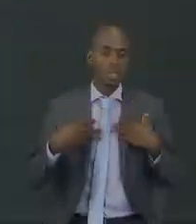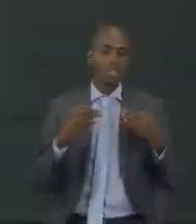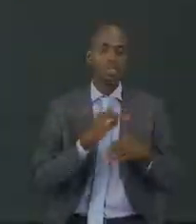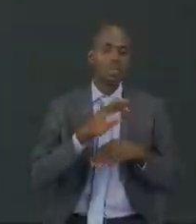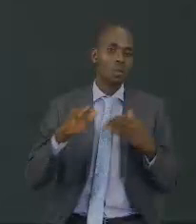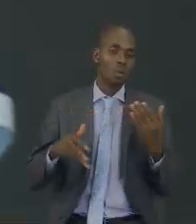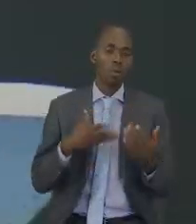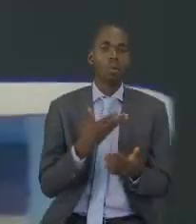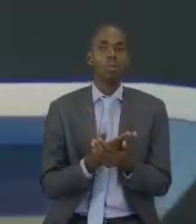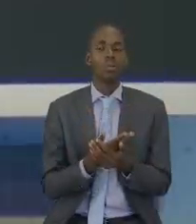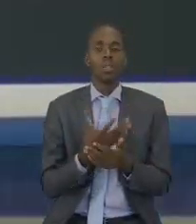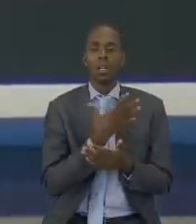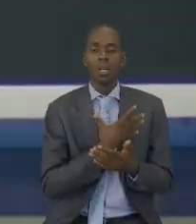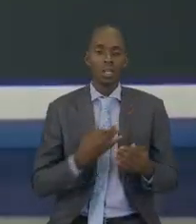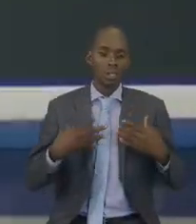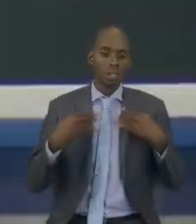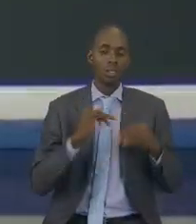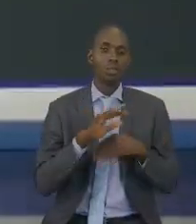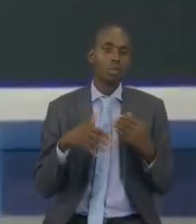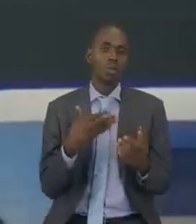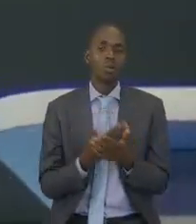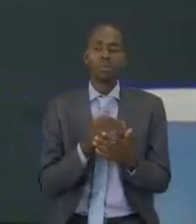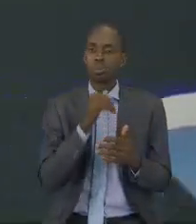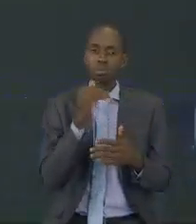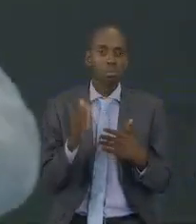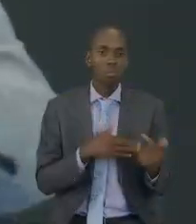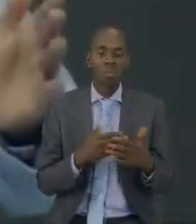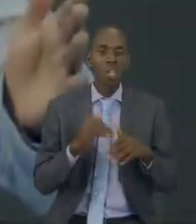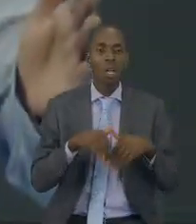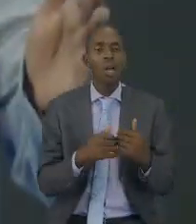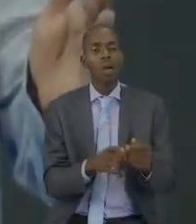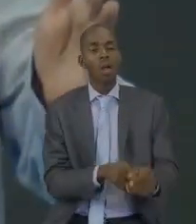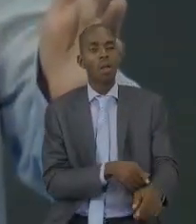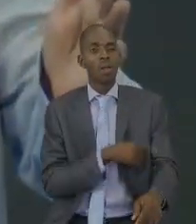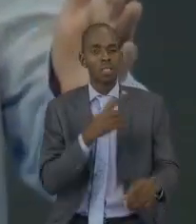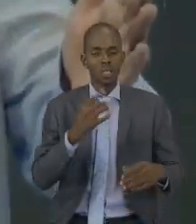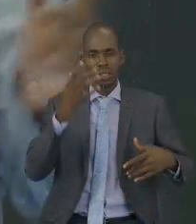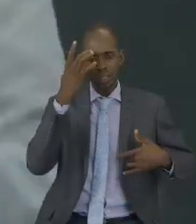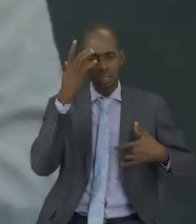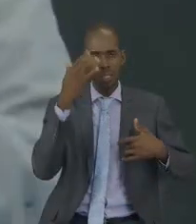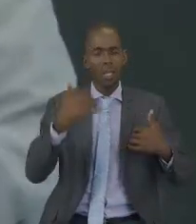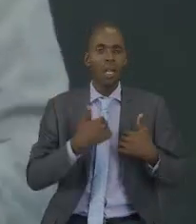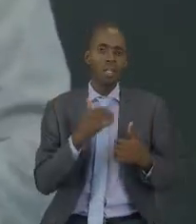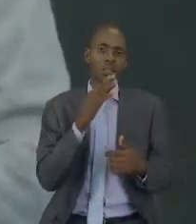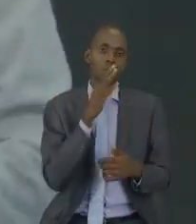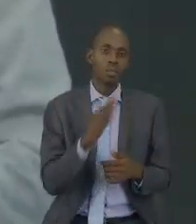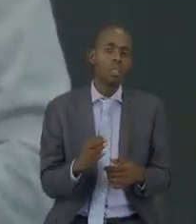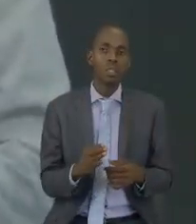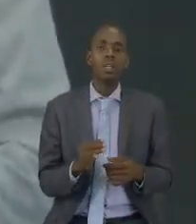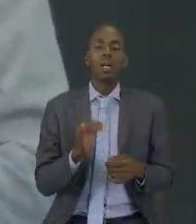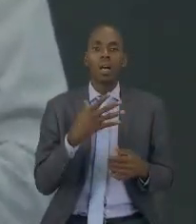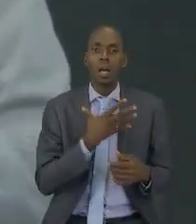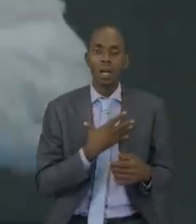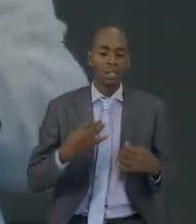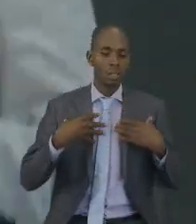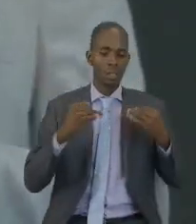all? And healing all. It doesn't matter how long the sickness has been, and healing